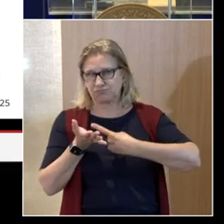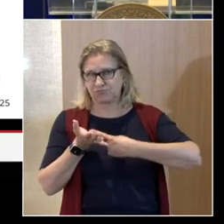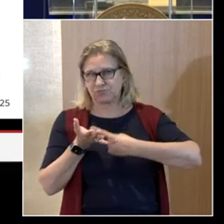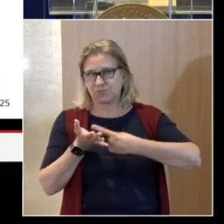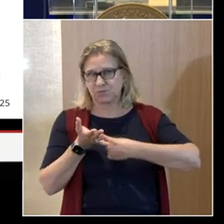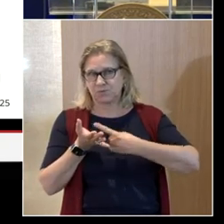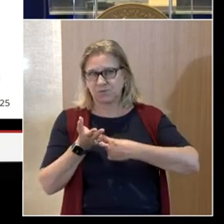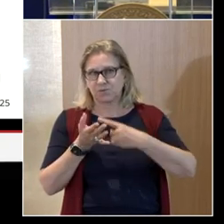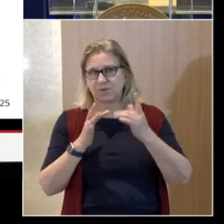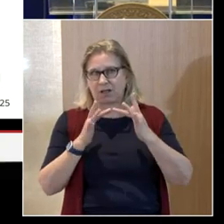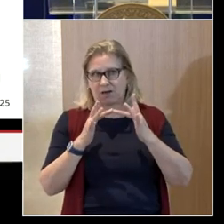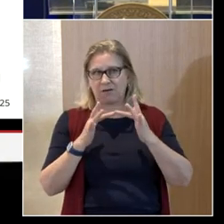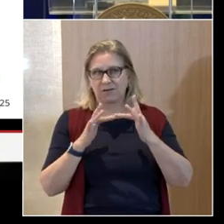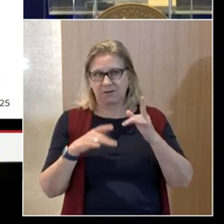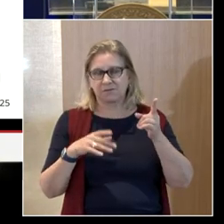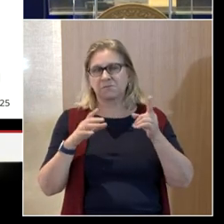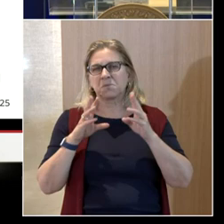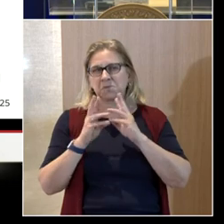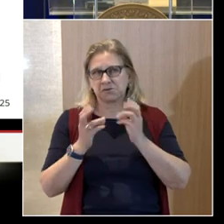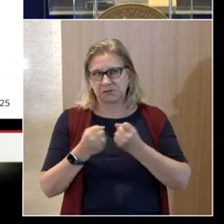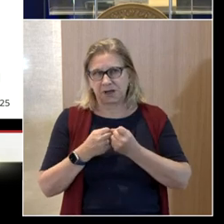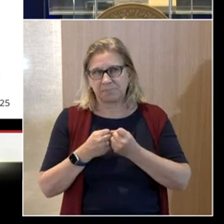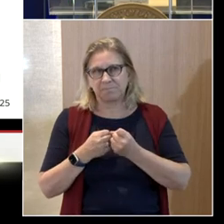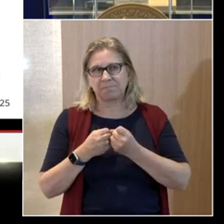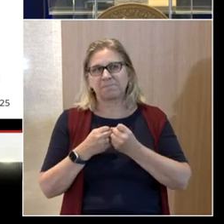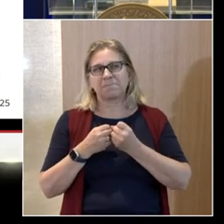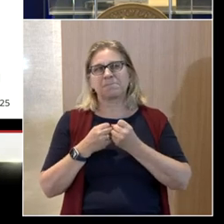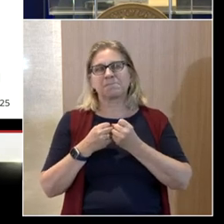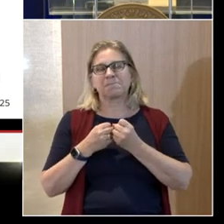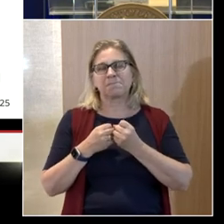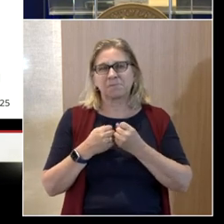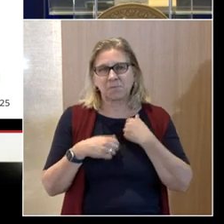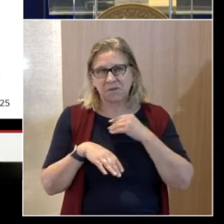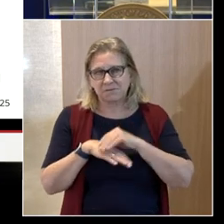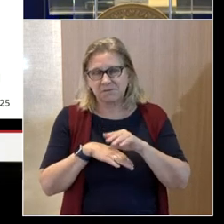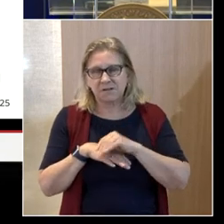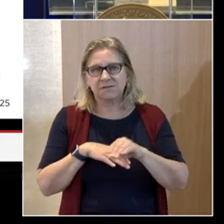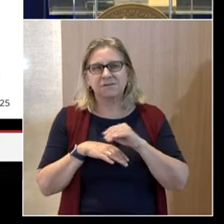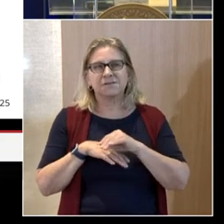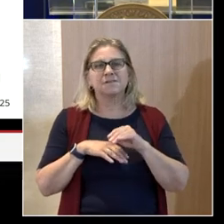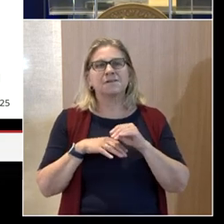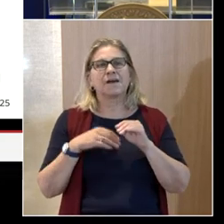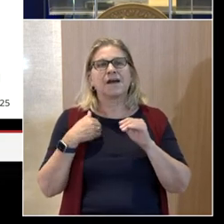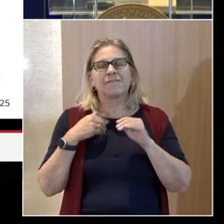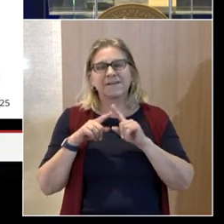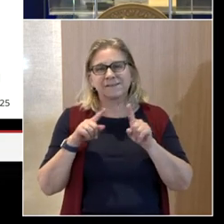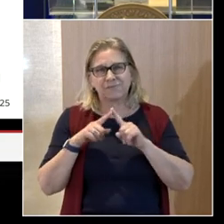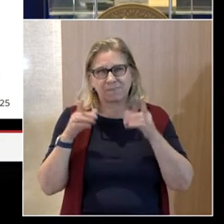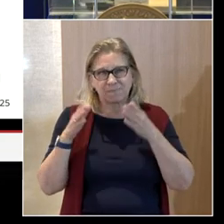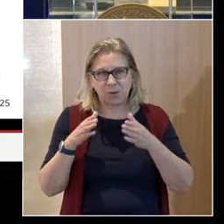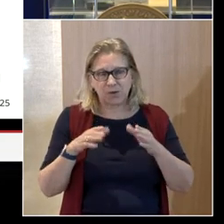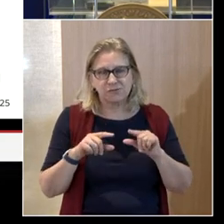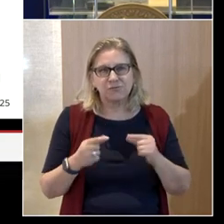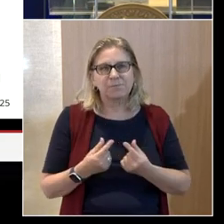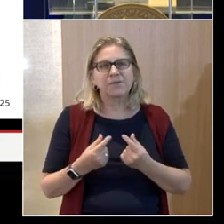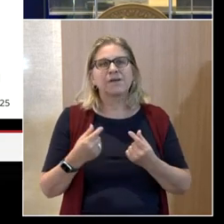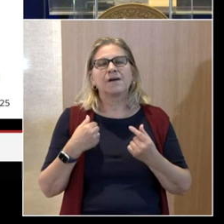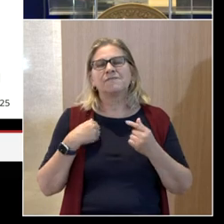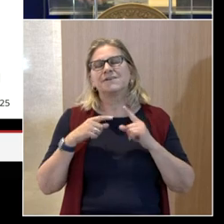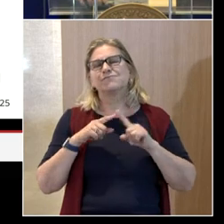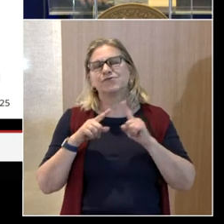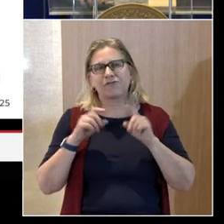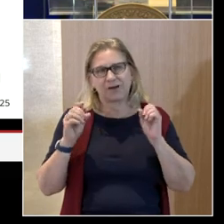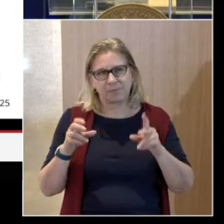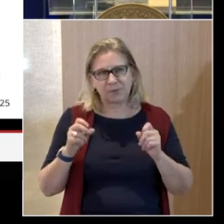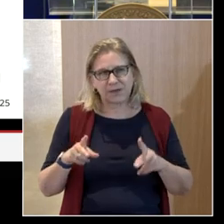doing. We have a steering committee with some workshops, and we have focus groups. So there's lots of opportunities for you. Hopefully you see yourself, or you